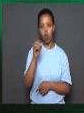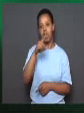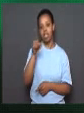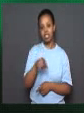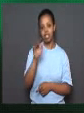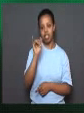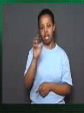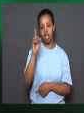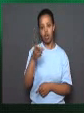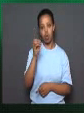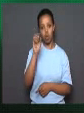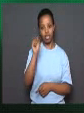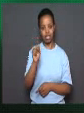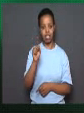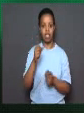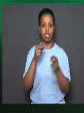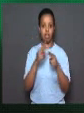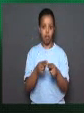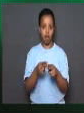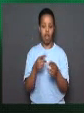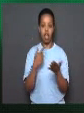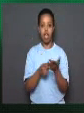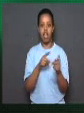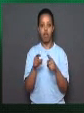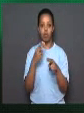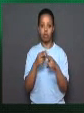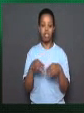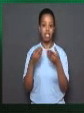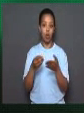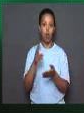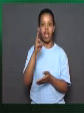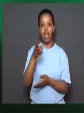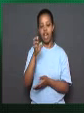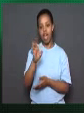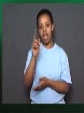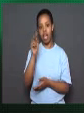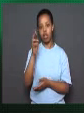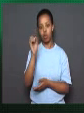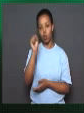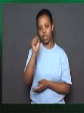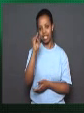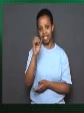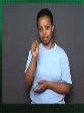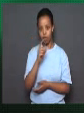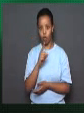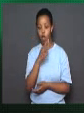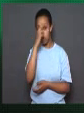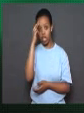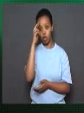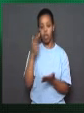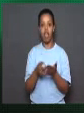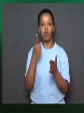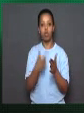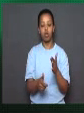Hybrid vigor is sometimes called heterosis because it is the result